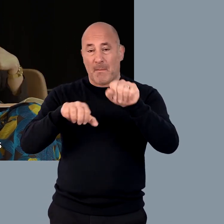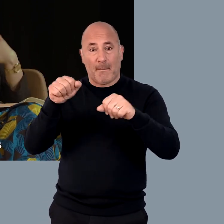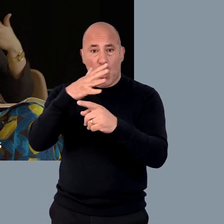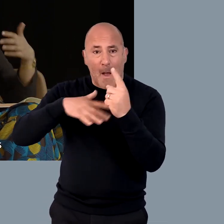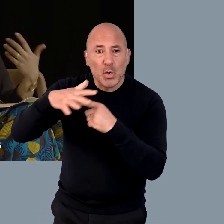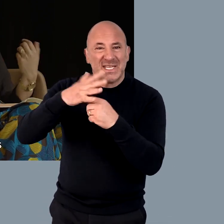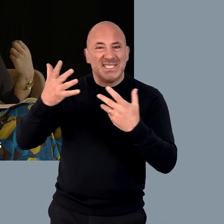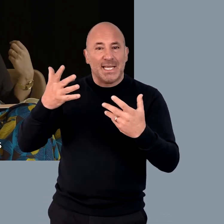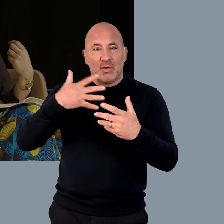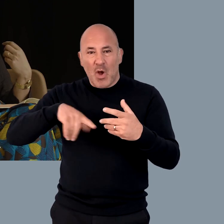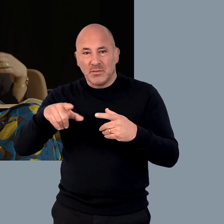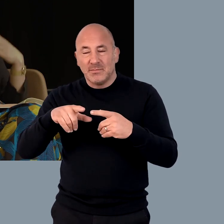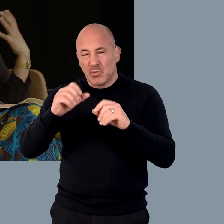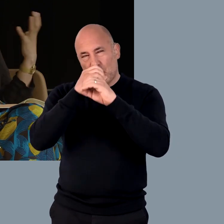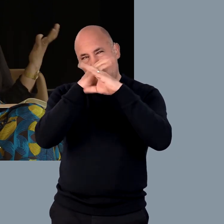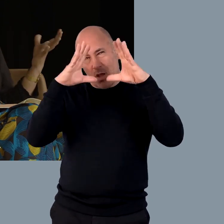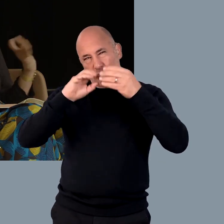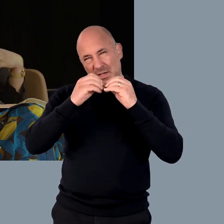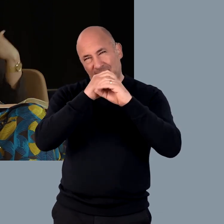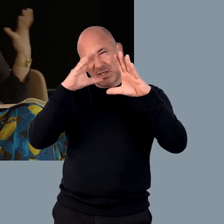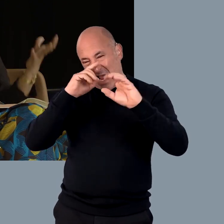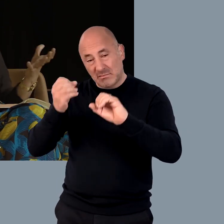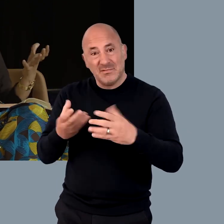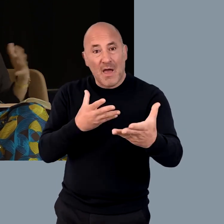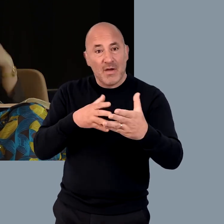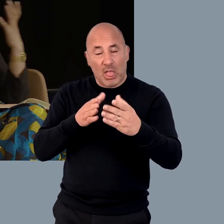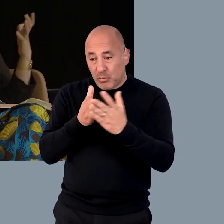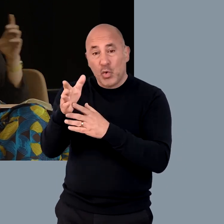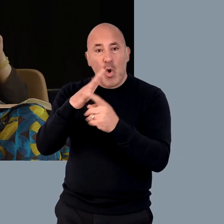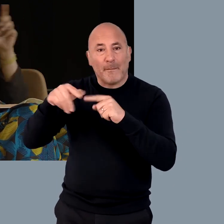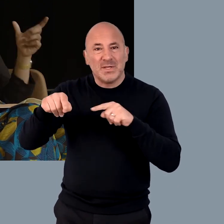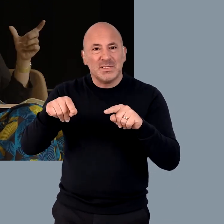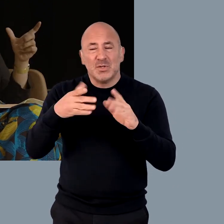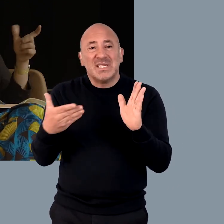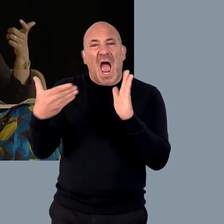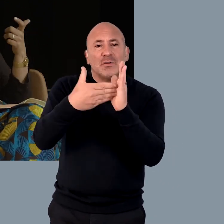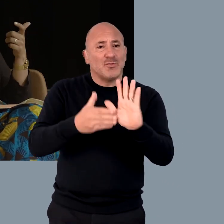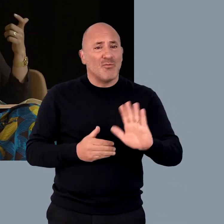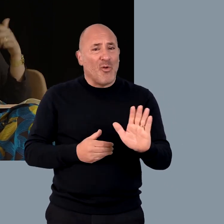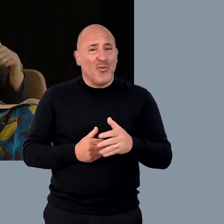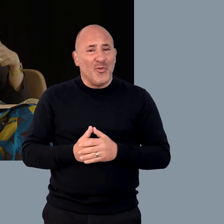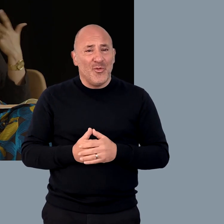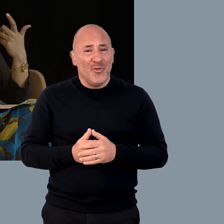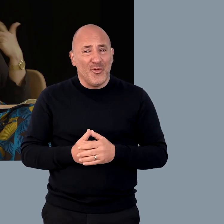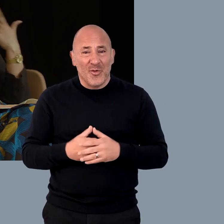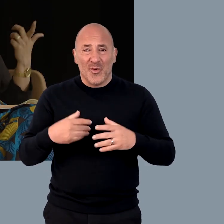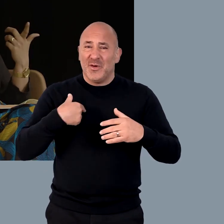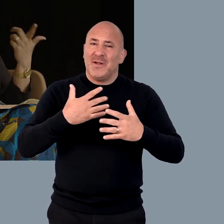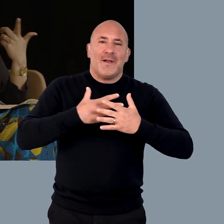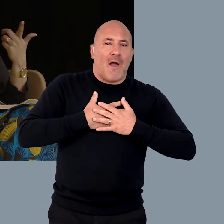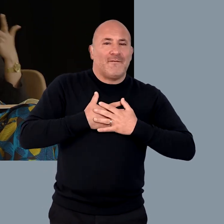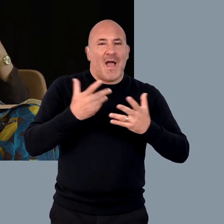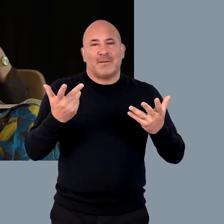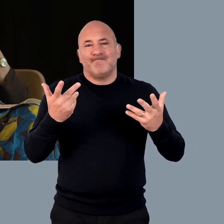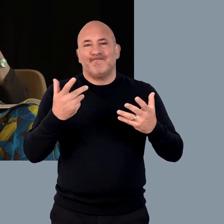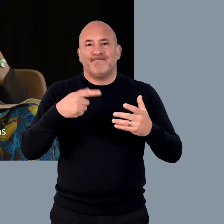way, to reach the communities you want to kind of to deliver your creative vision. But it's not an add-on. Like I've always said, I would